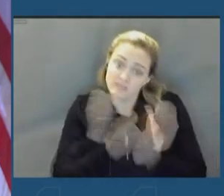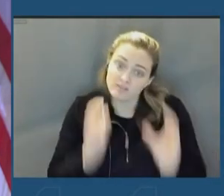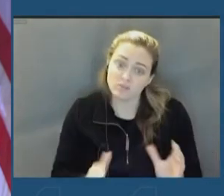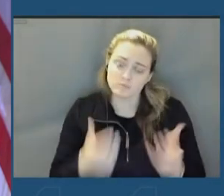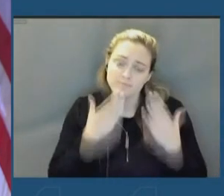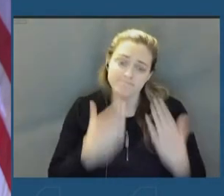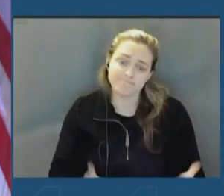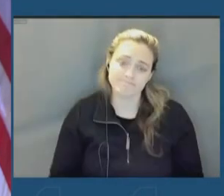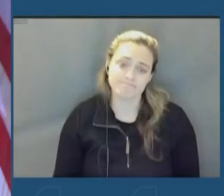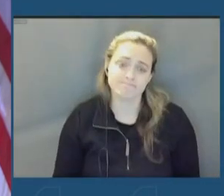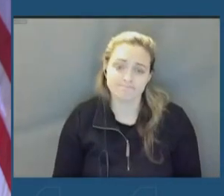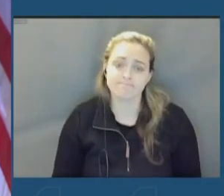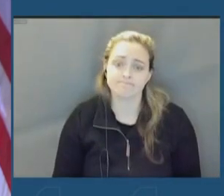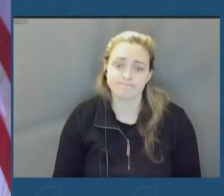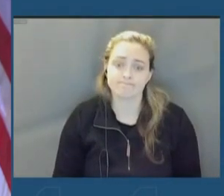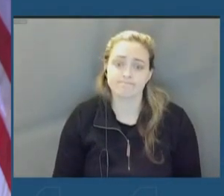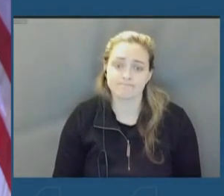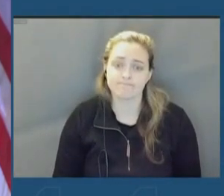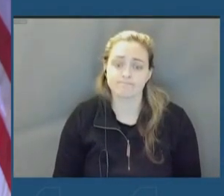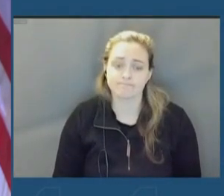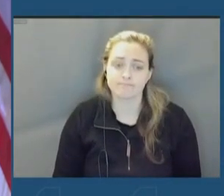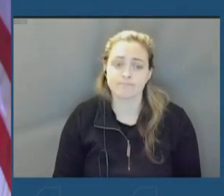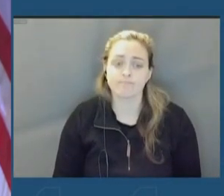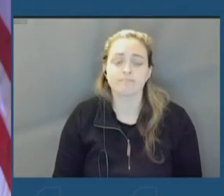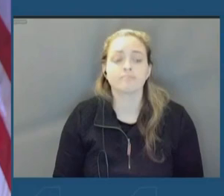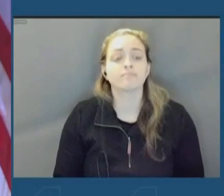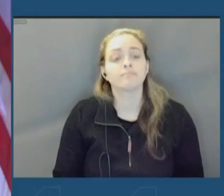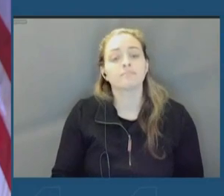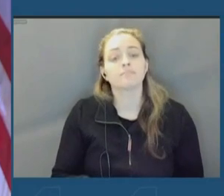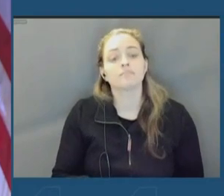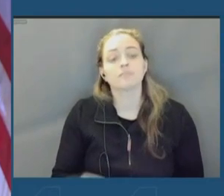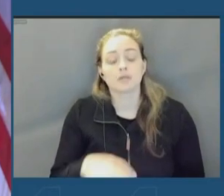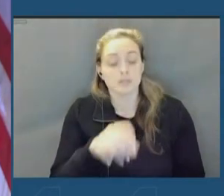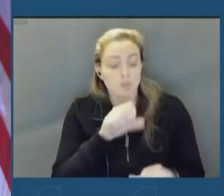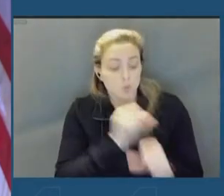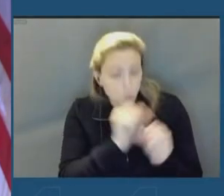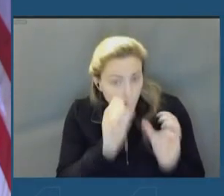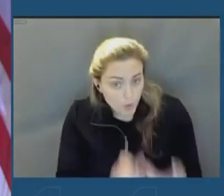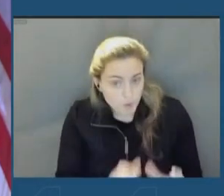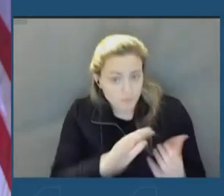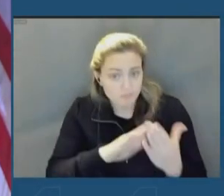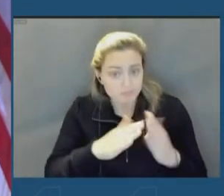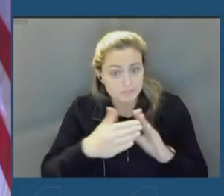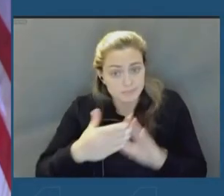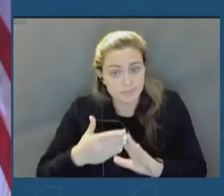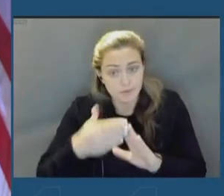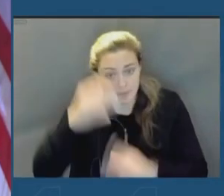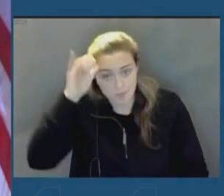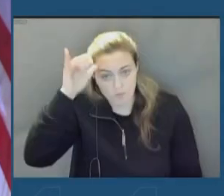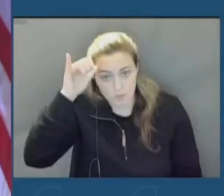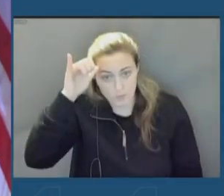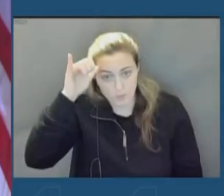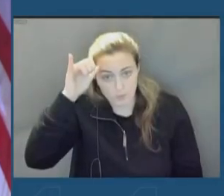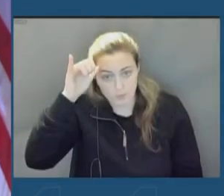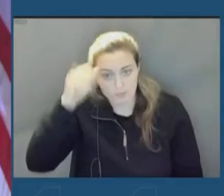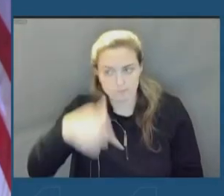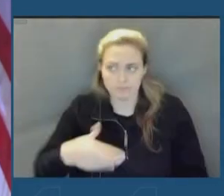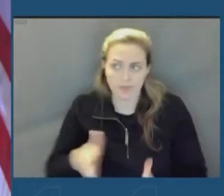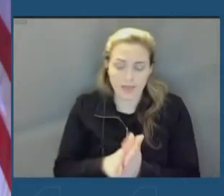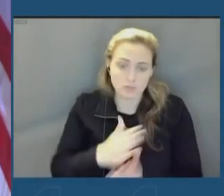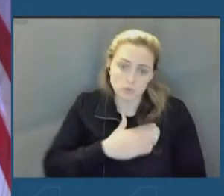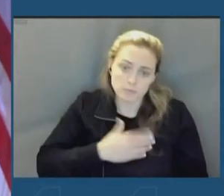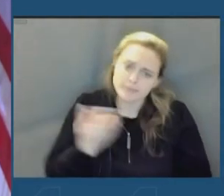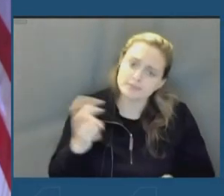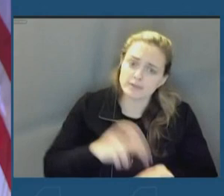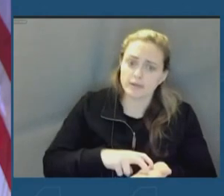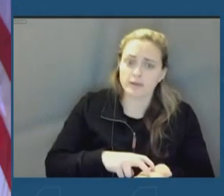you for that. To the force of workers within the city of Buffalo, I ask you to please stand